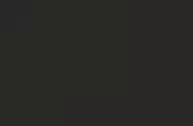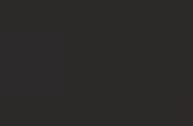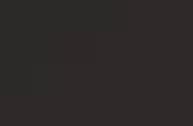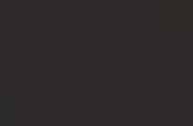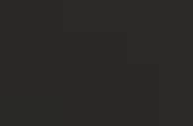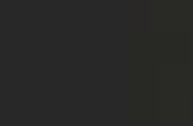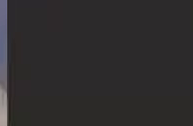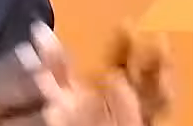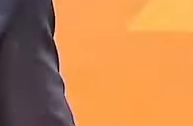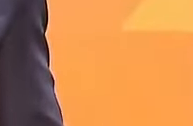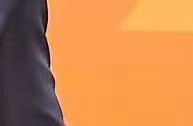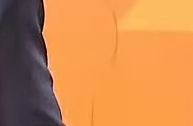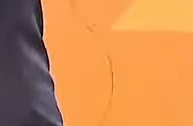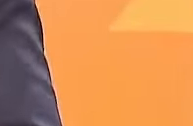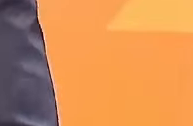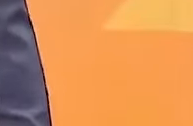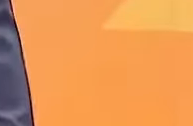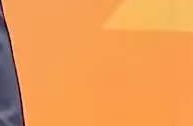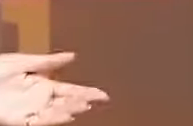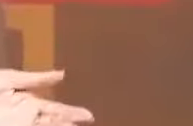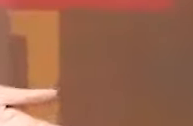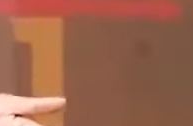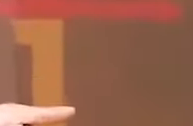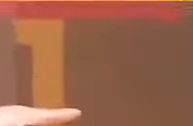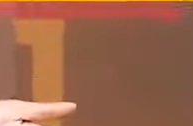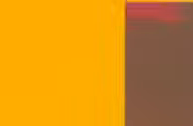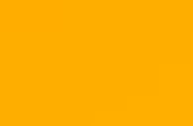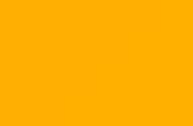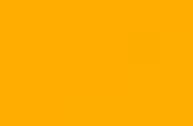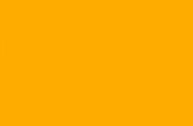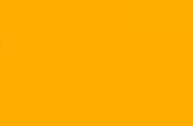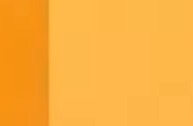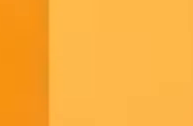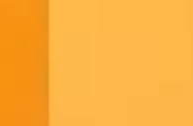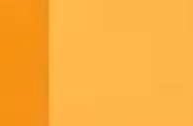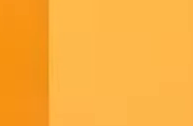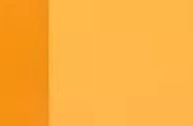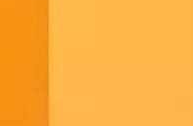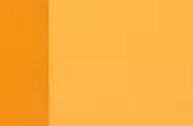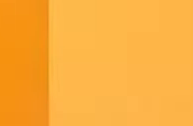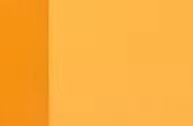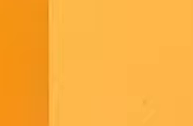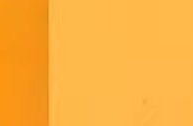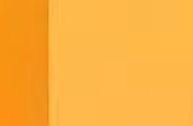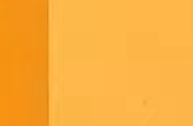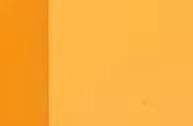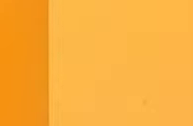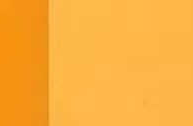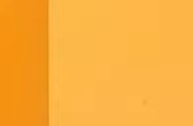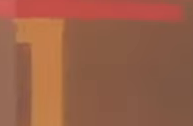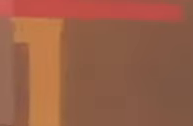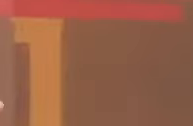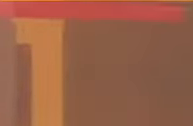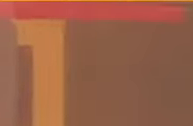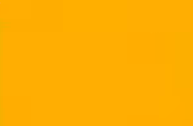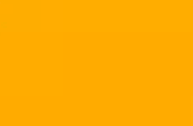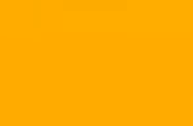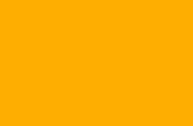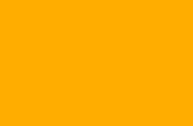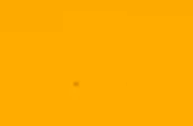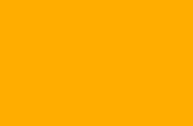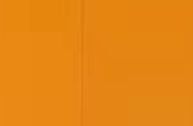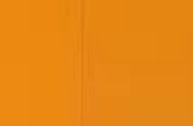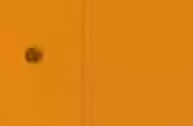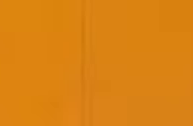political landscape from Monday to Wednesday. We discuss family matters. It is very important to guard your relationship. And for